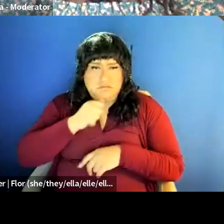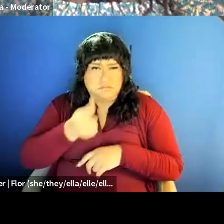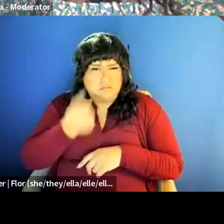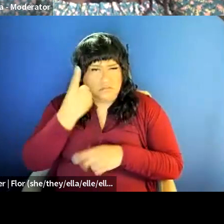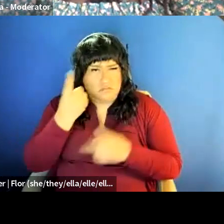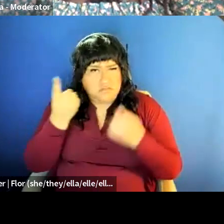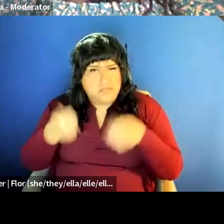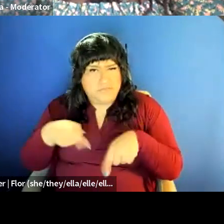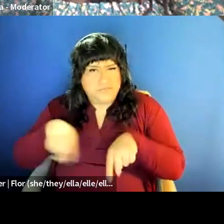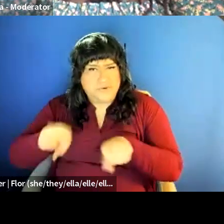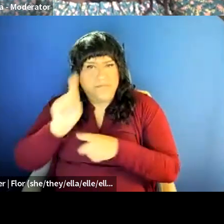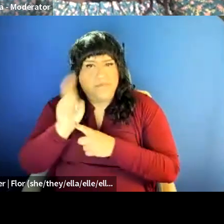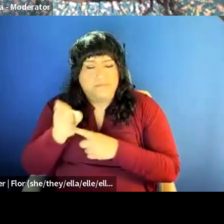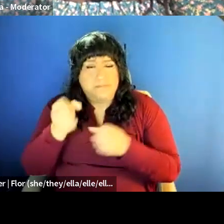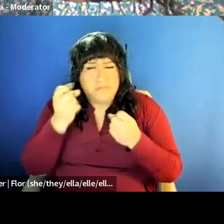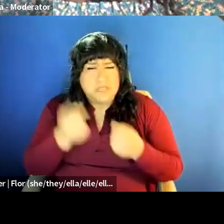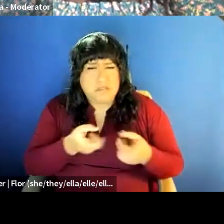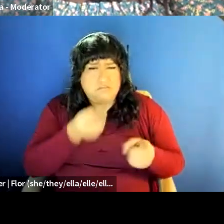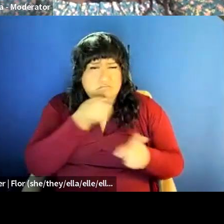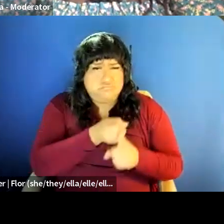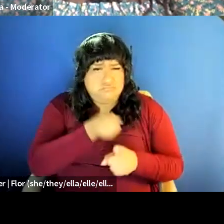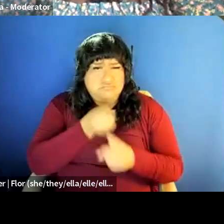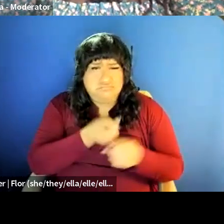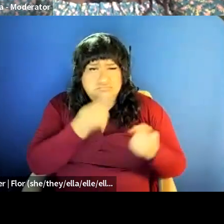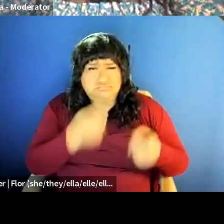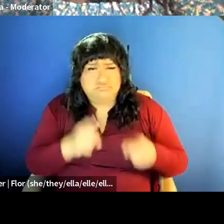many situations that are happening where people with guns